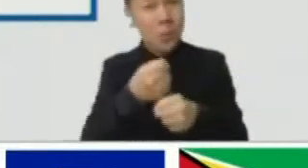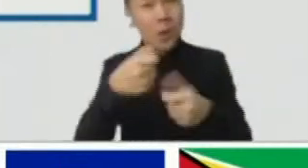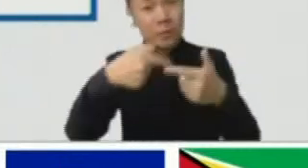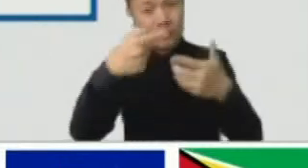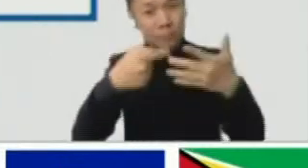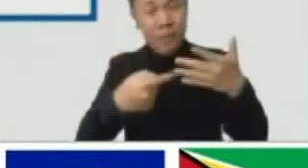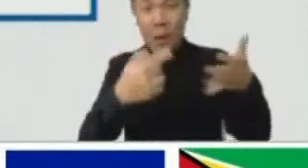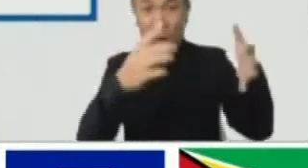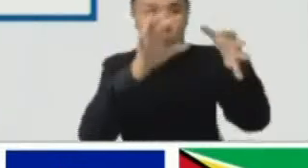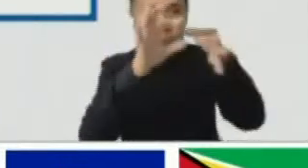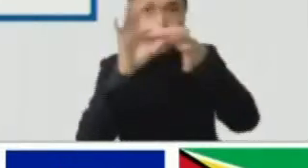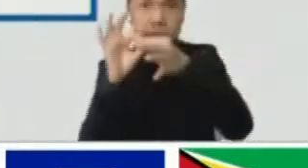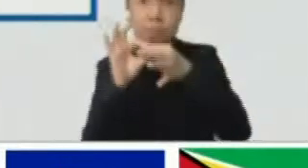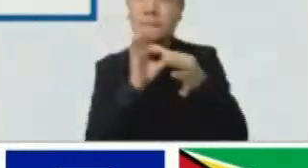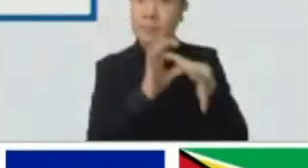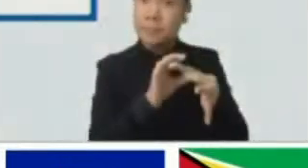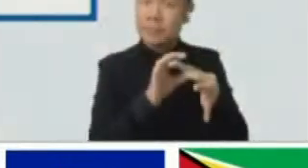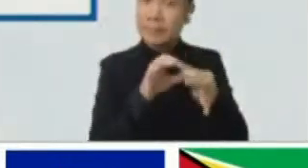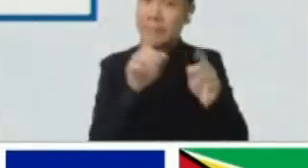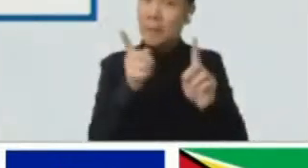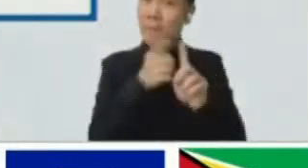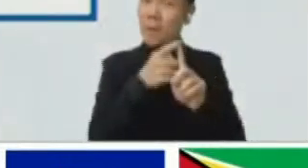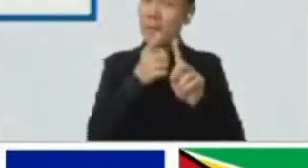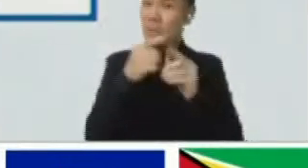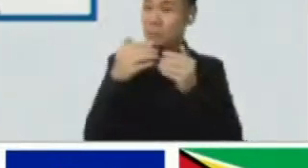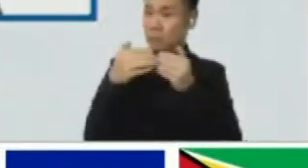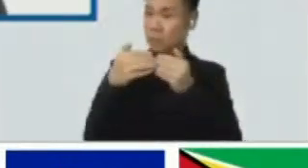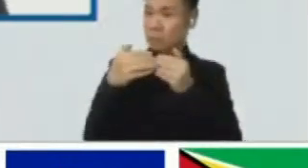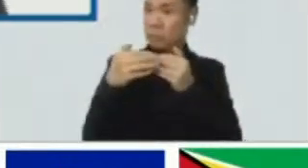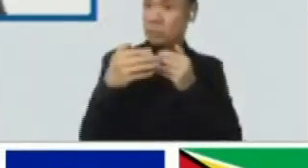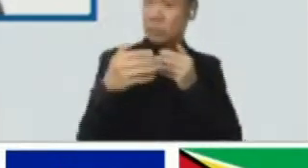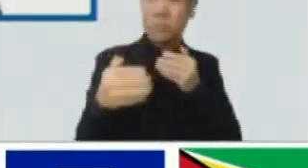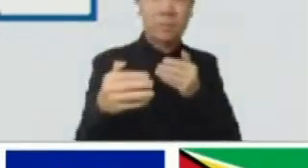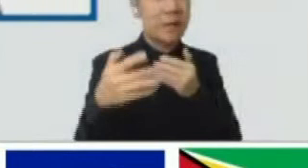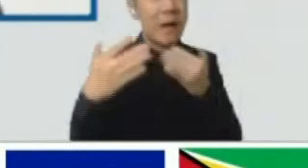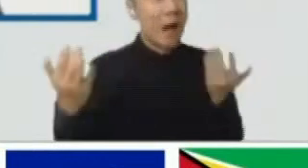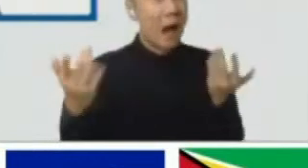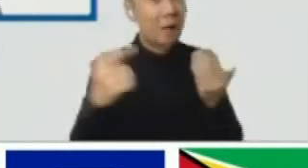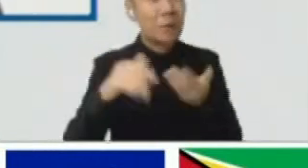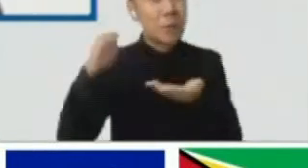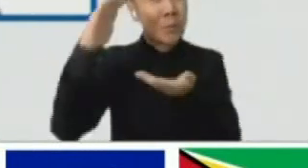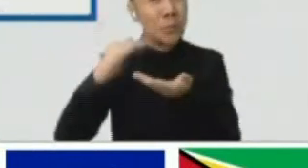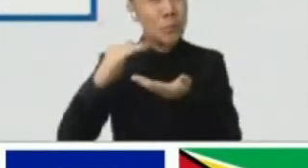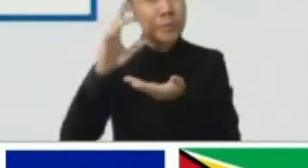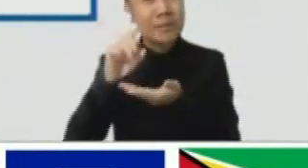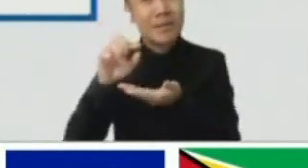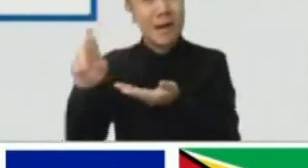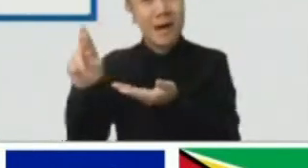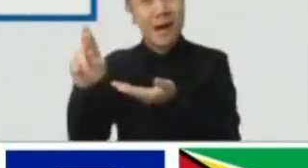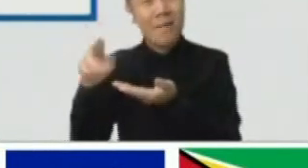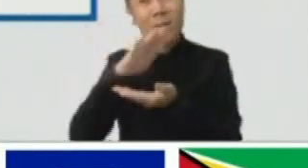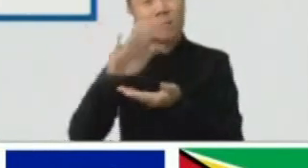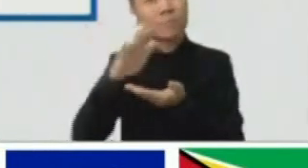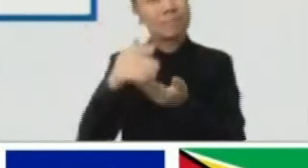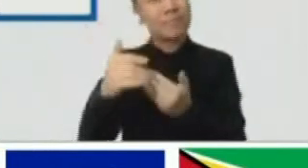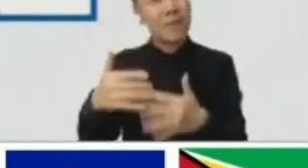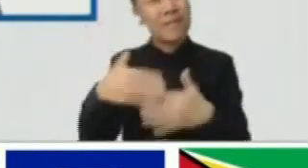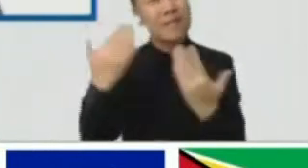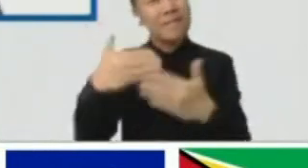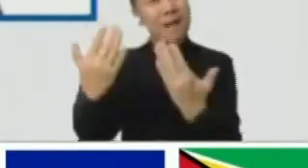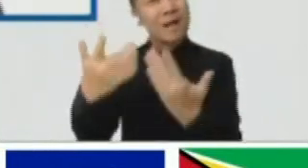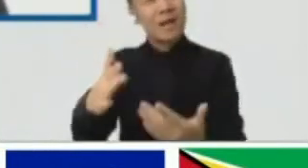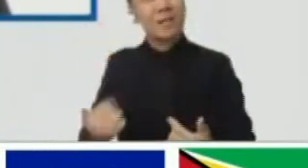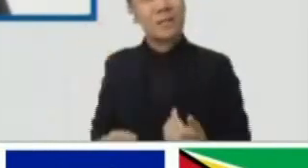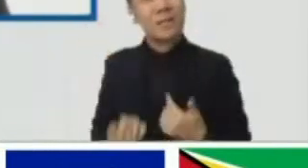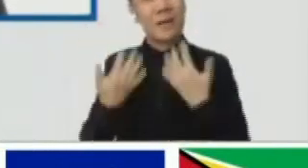are to achieve lasting relief from the risks which plague us in our daily lives and which spring from a